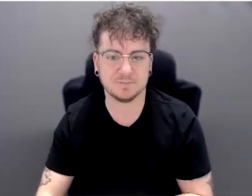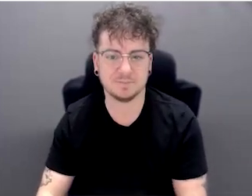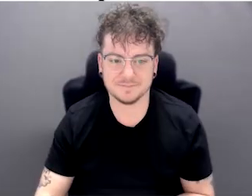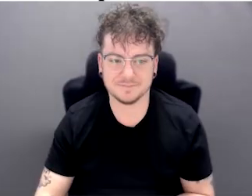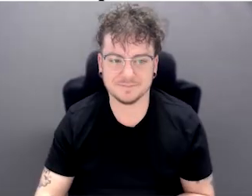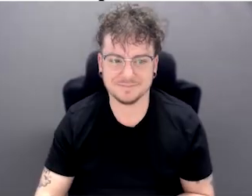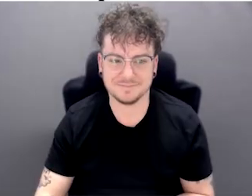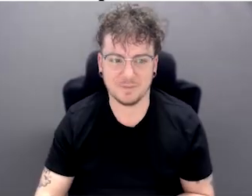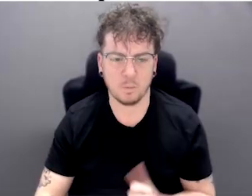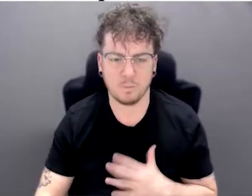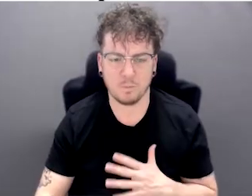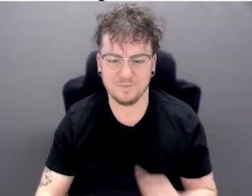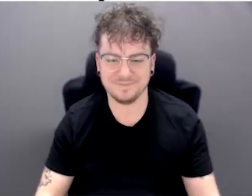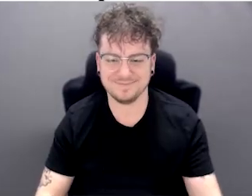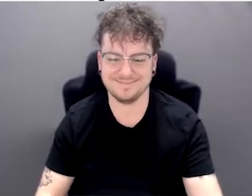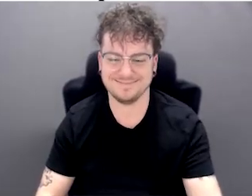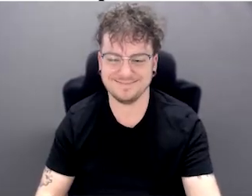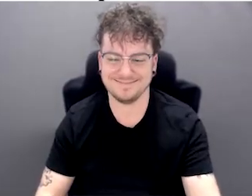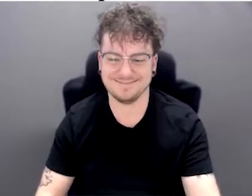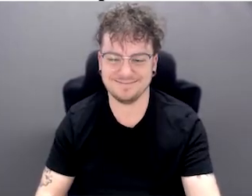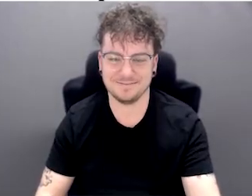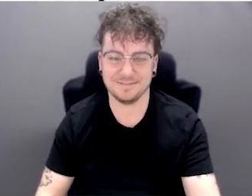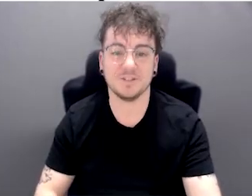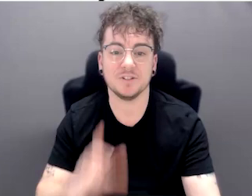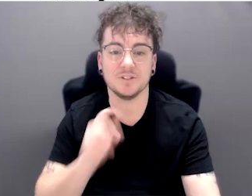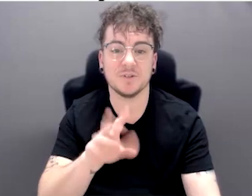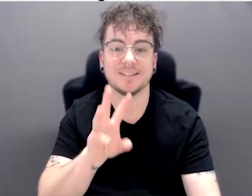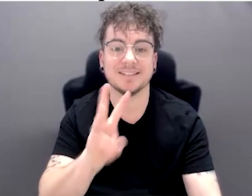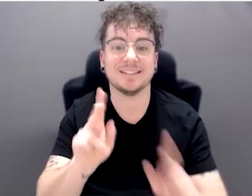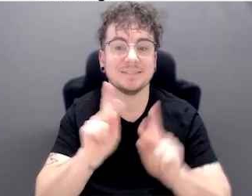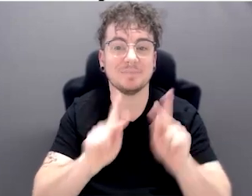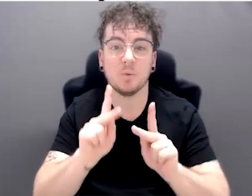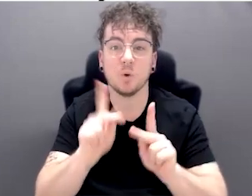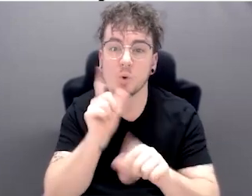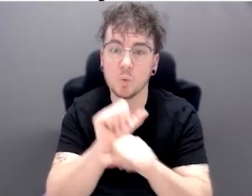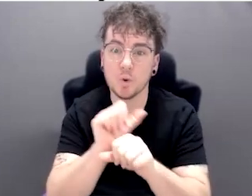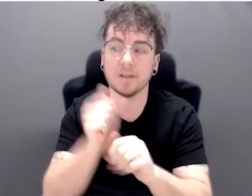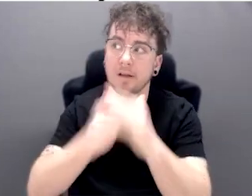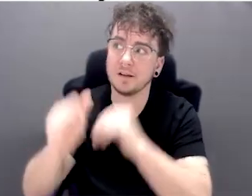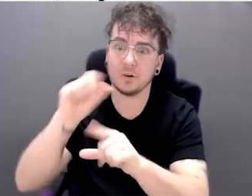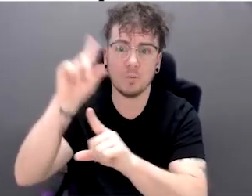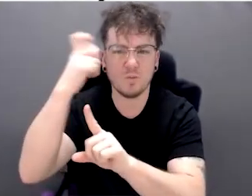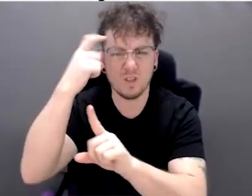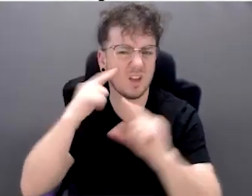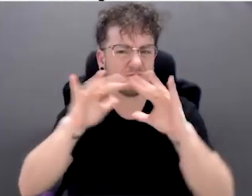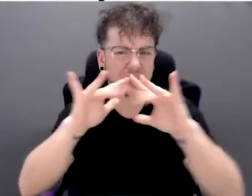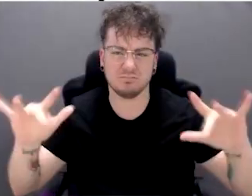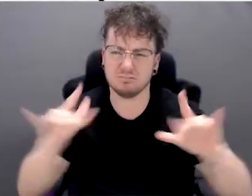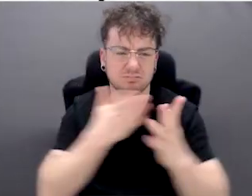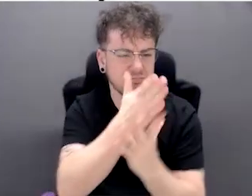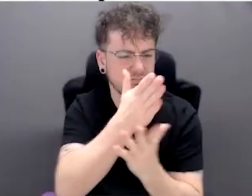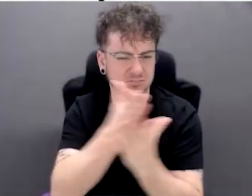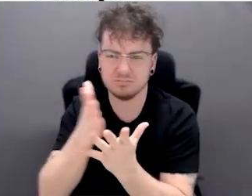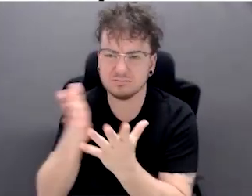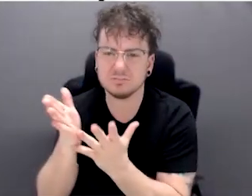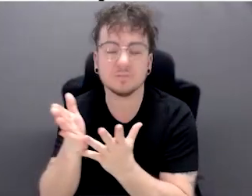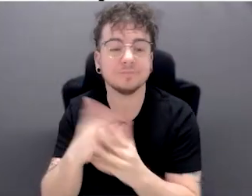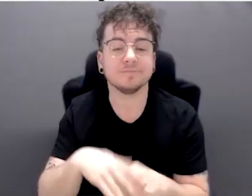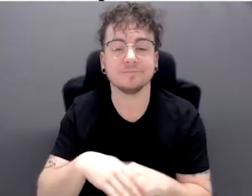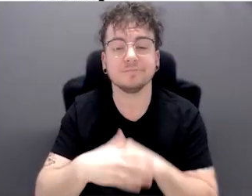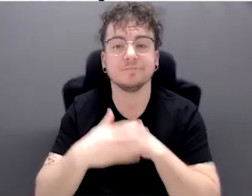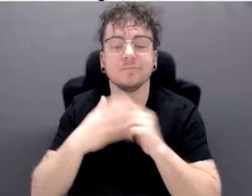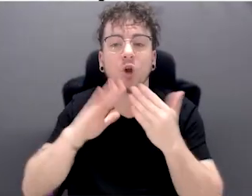please. The 6 participants working for an employer were employed in a diverse range of fields, including urban accessibility